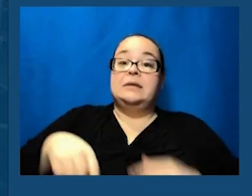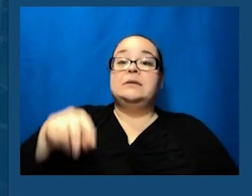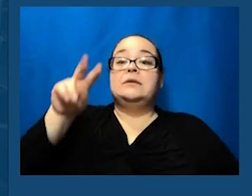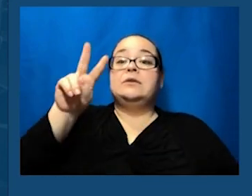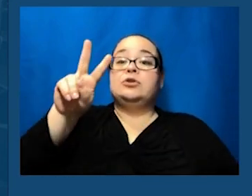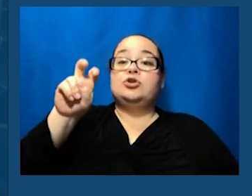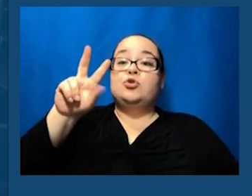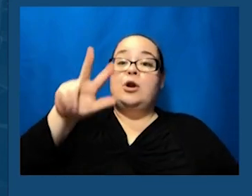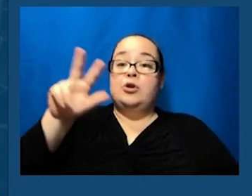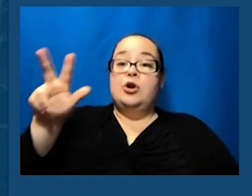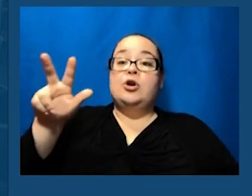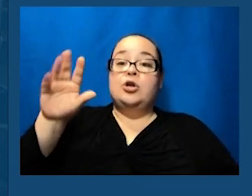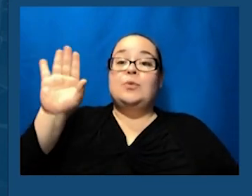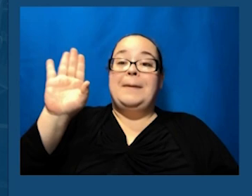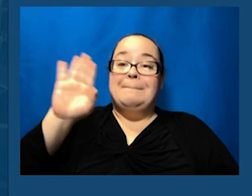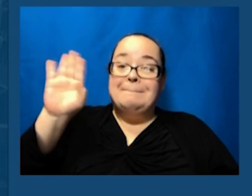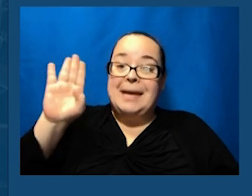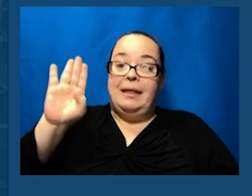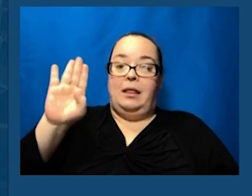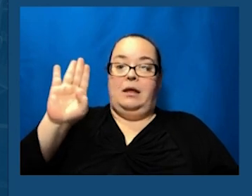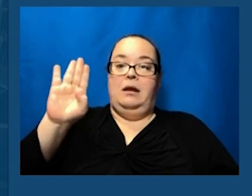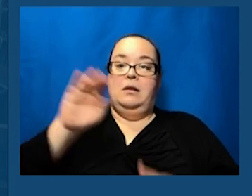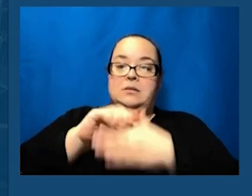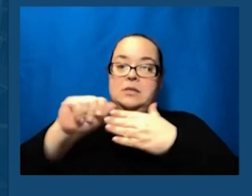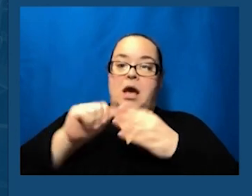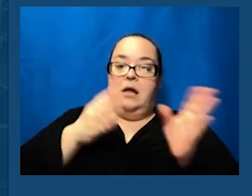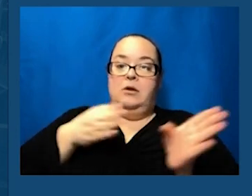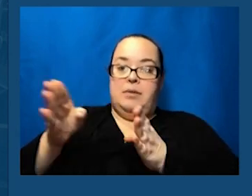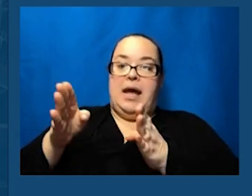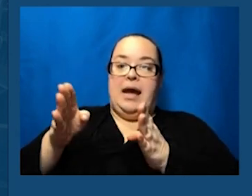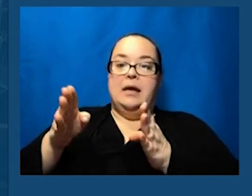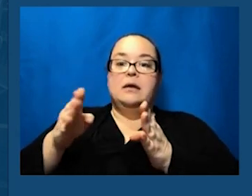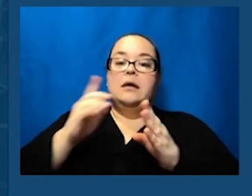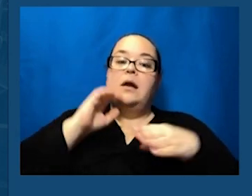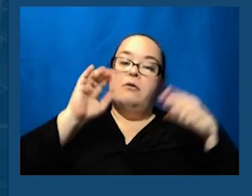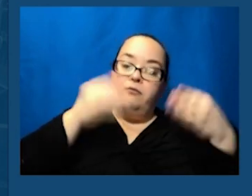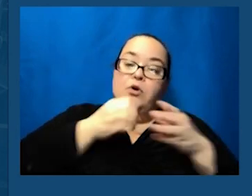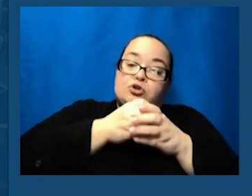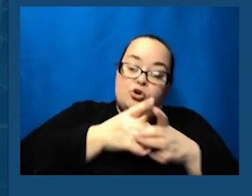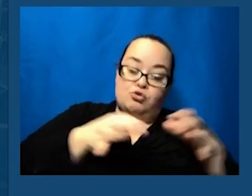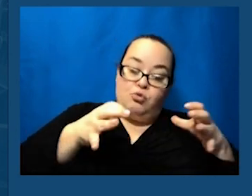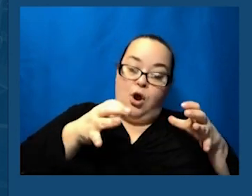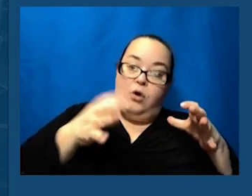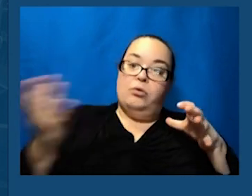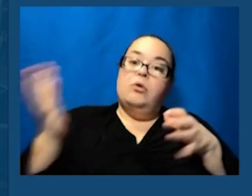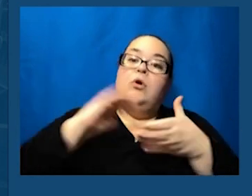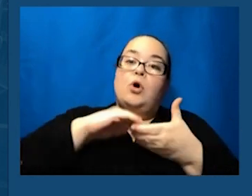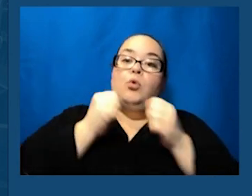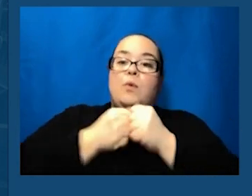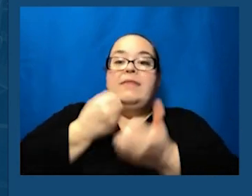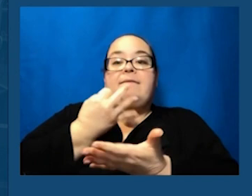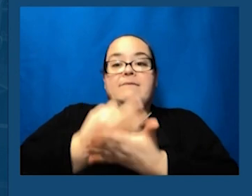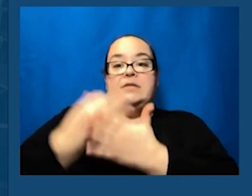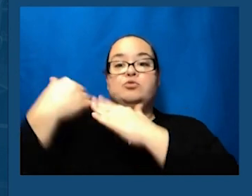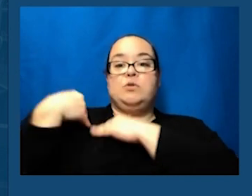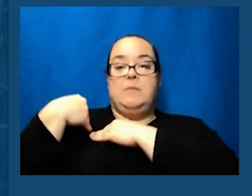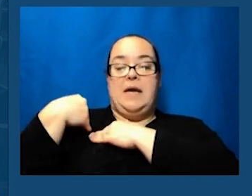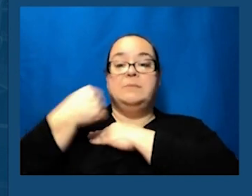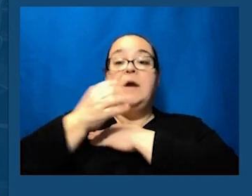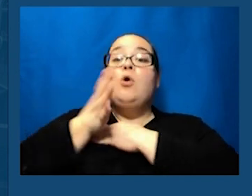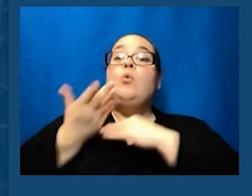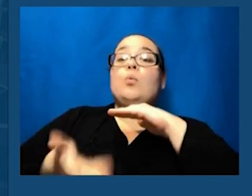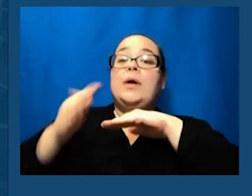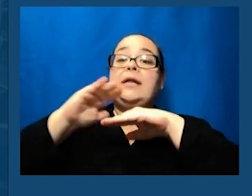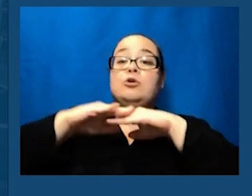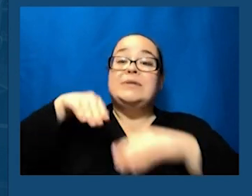plan. It balances growth with fiscal responsibility. We're increasing spending by $6 billion,